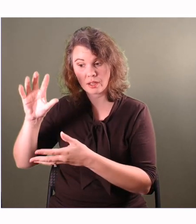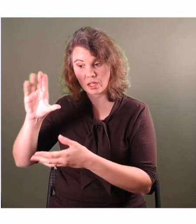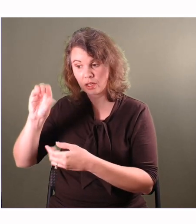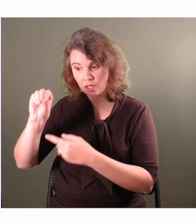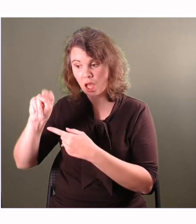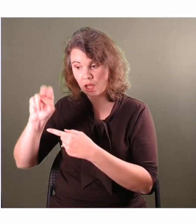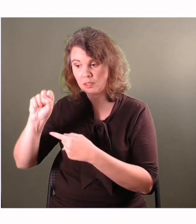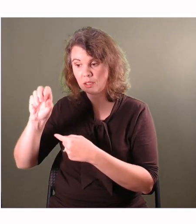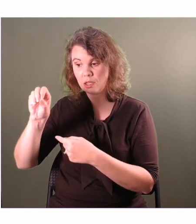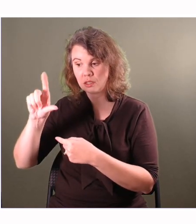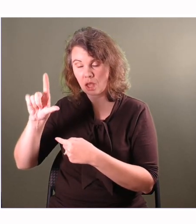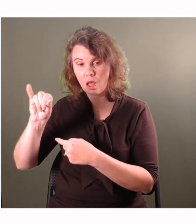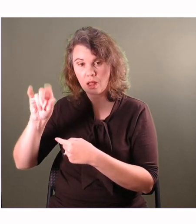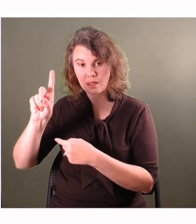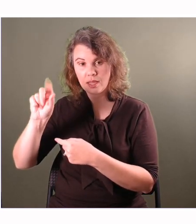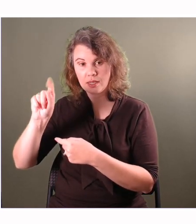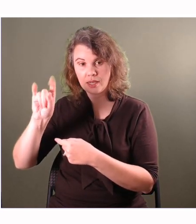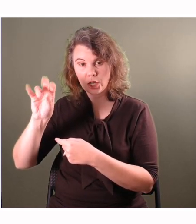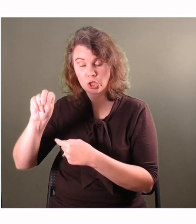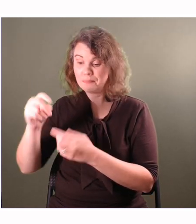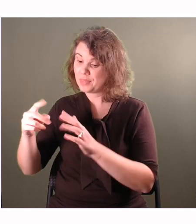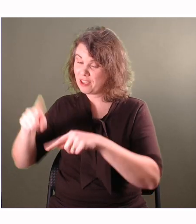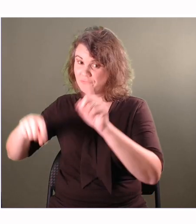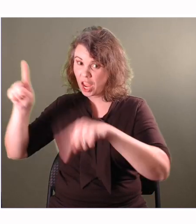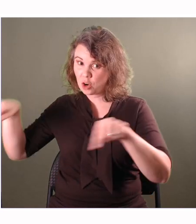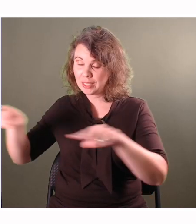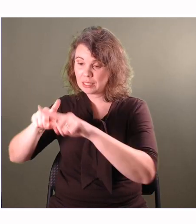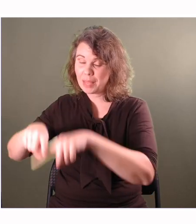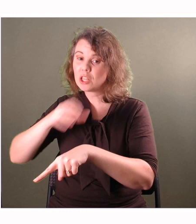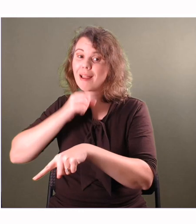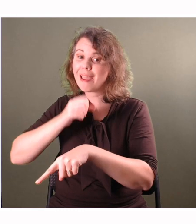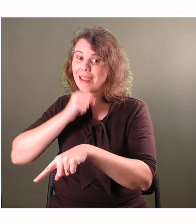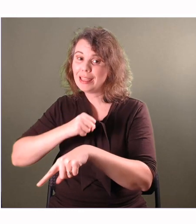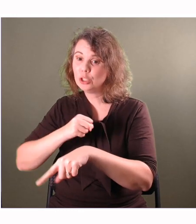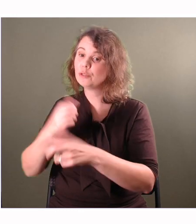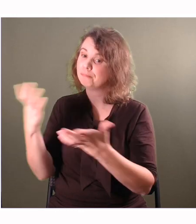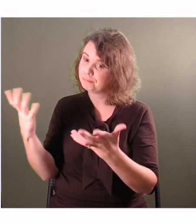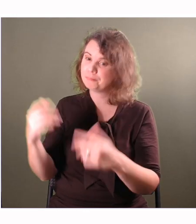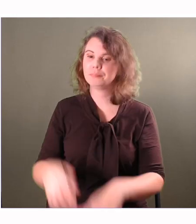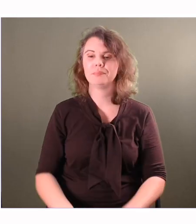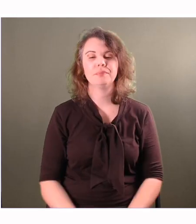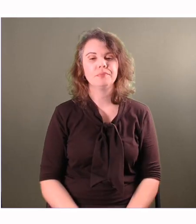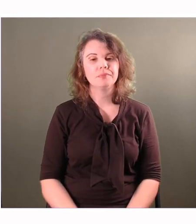age, possibly reflecting the amount of error.